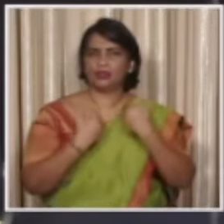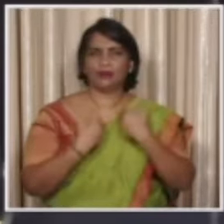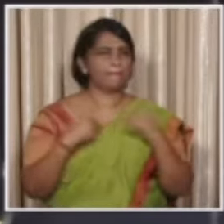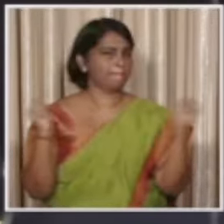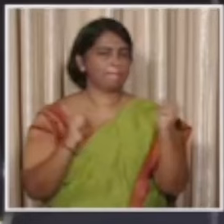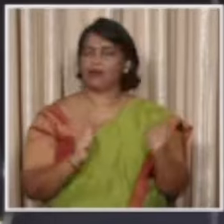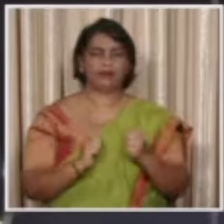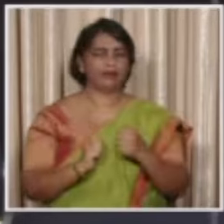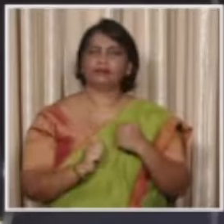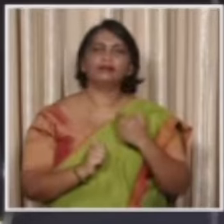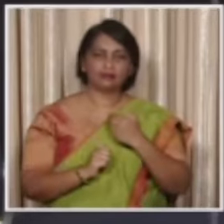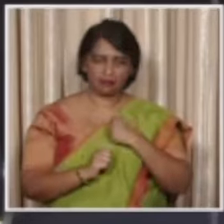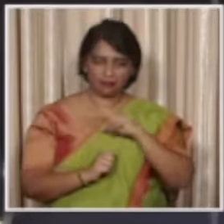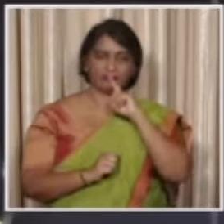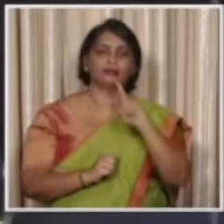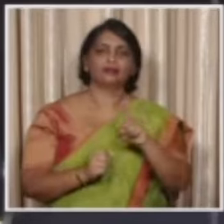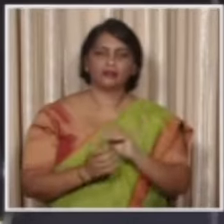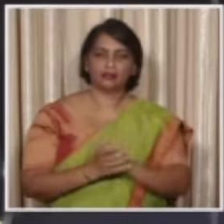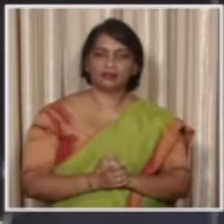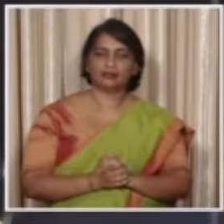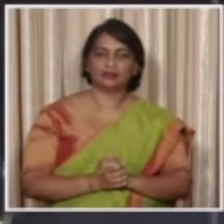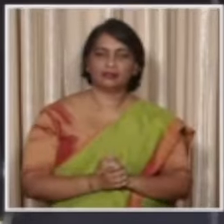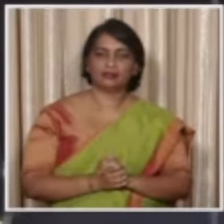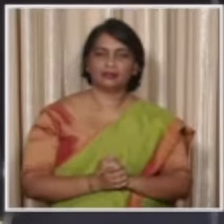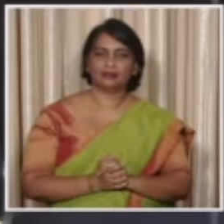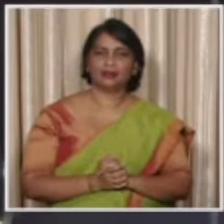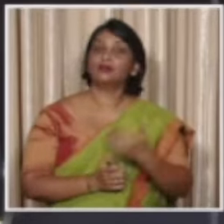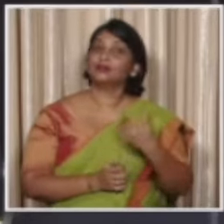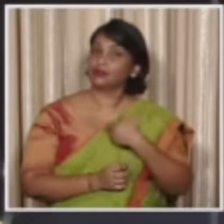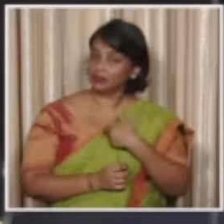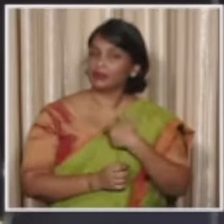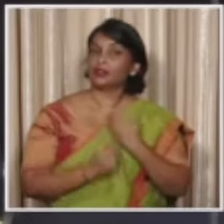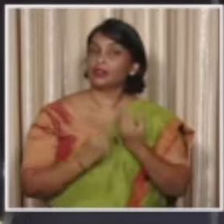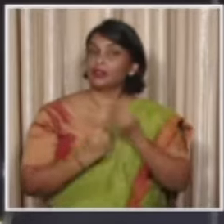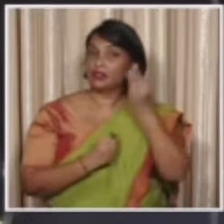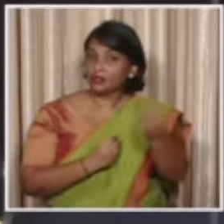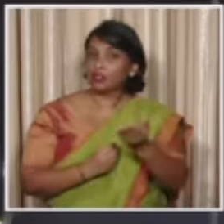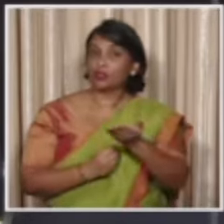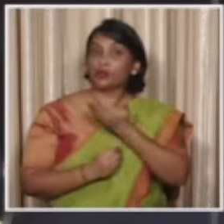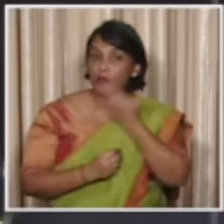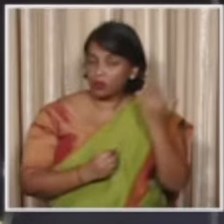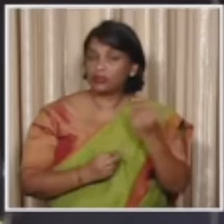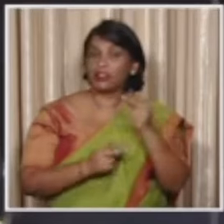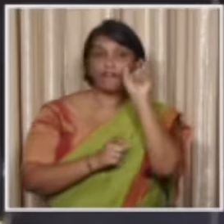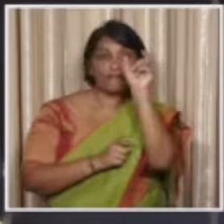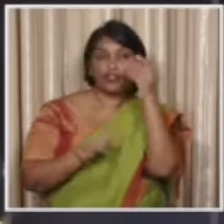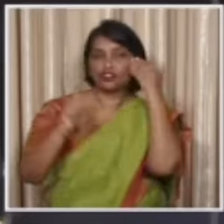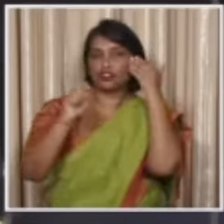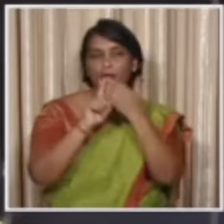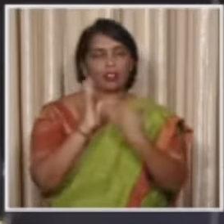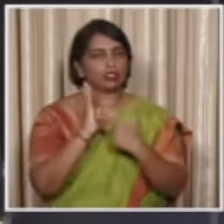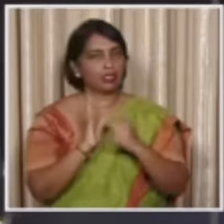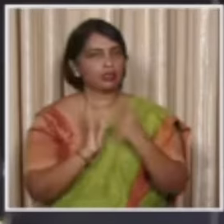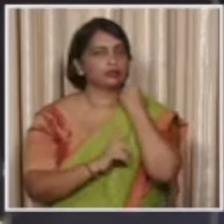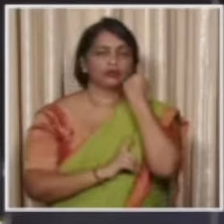have nothing more to offer but sincerity, transparency, honesty and technical knowledge of the subject. Enisa, vaakya ka kaalak